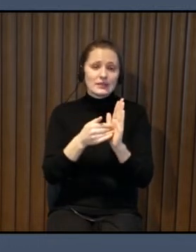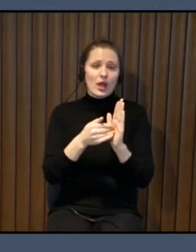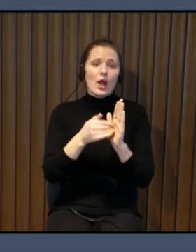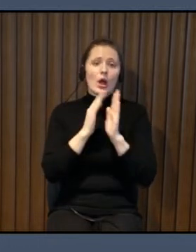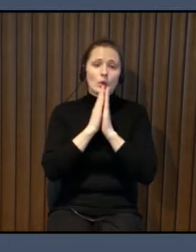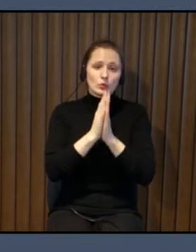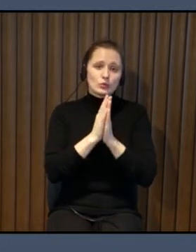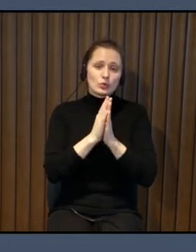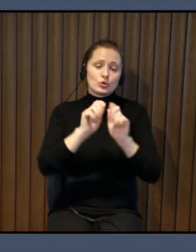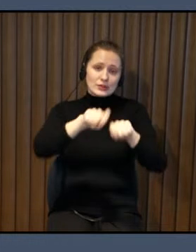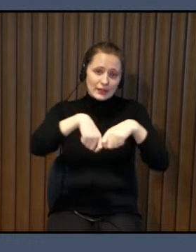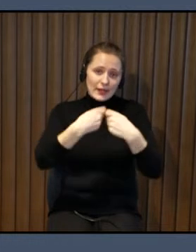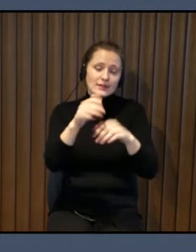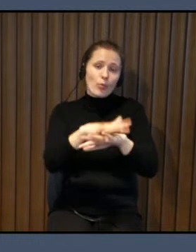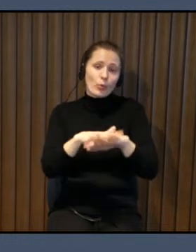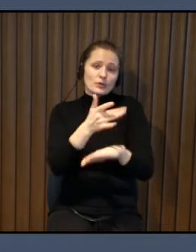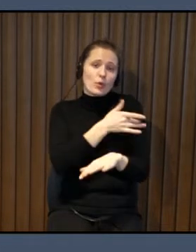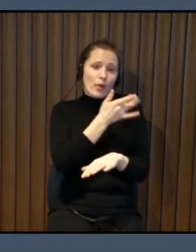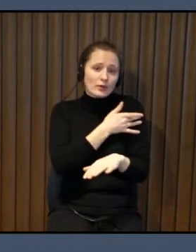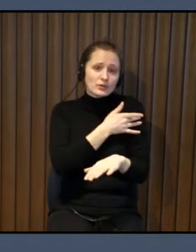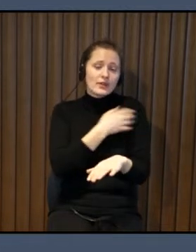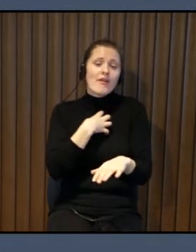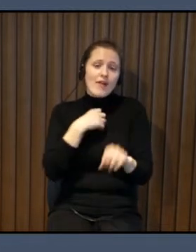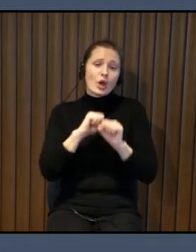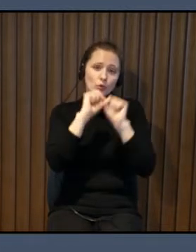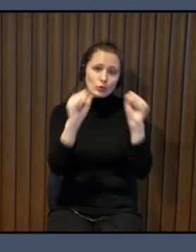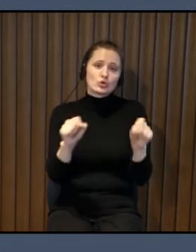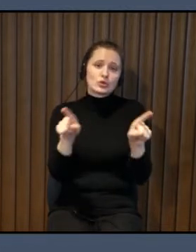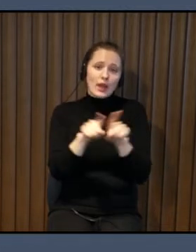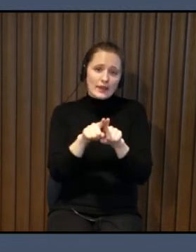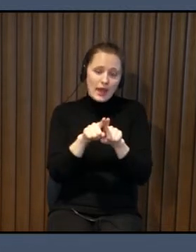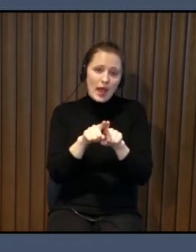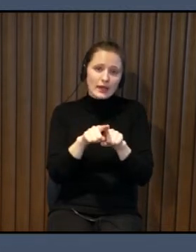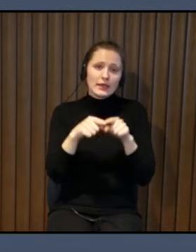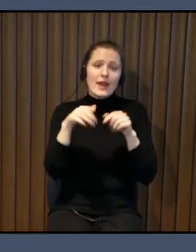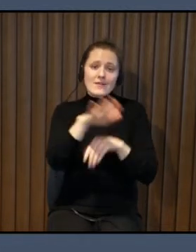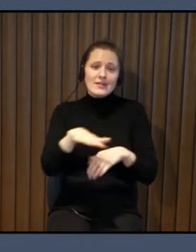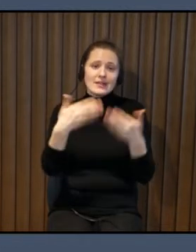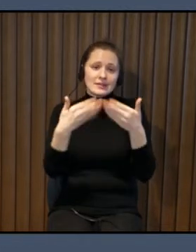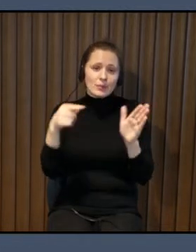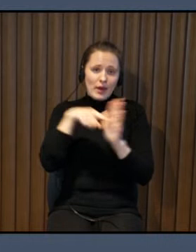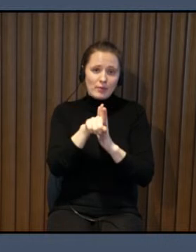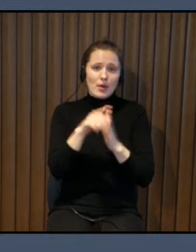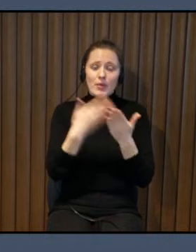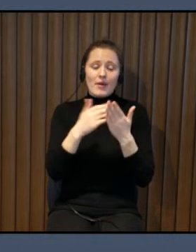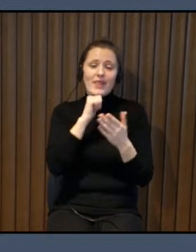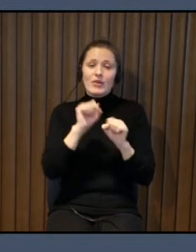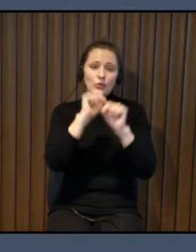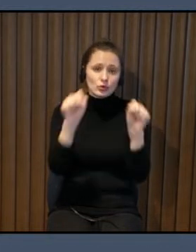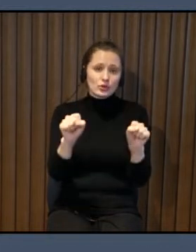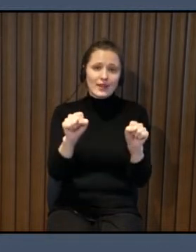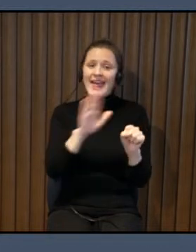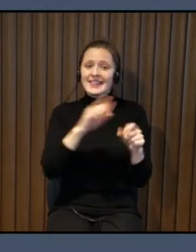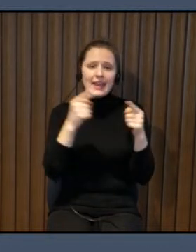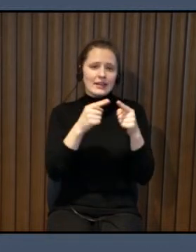that they do not own the building and they are not the ones who should implement the accessibility